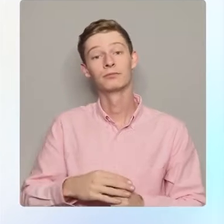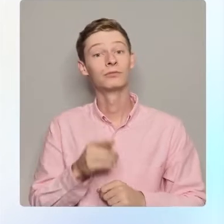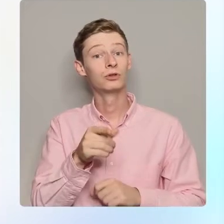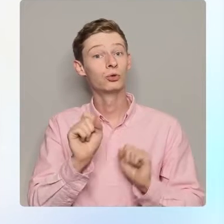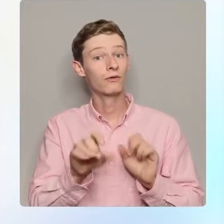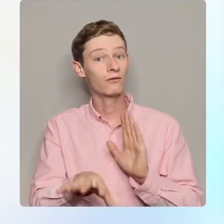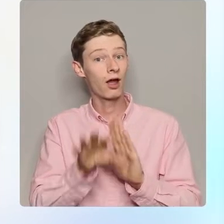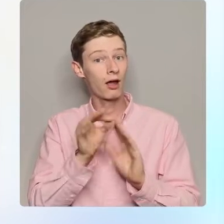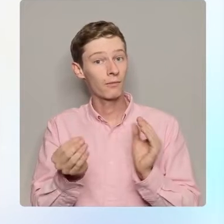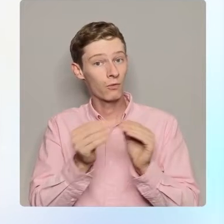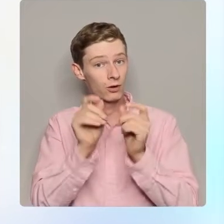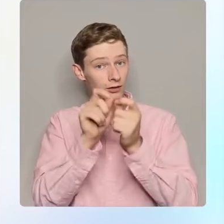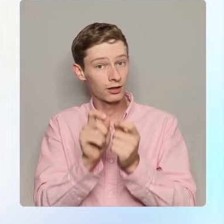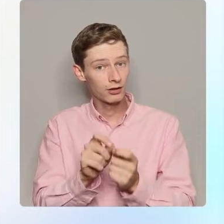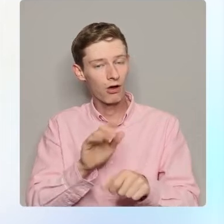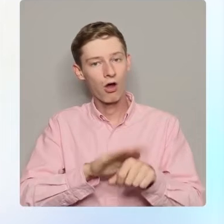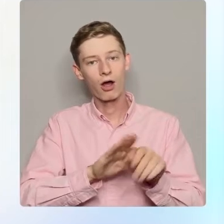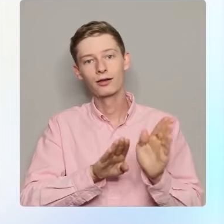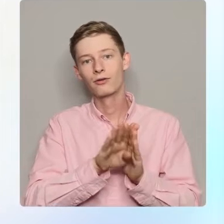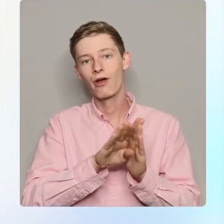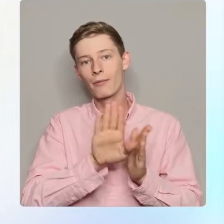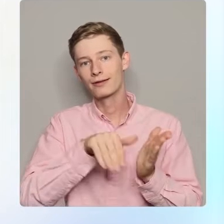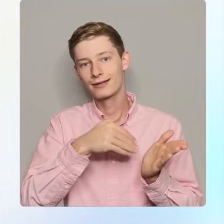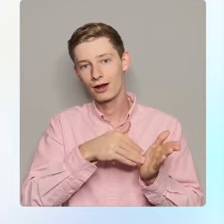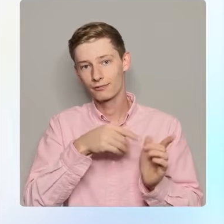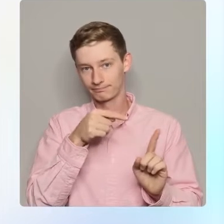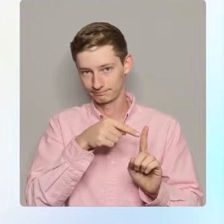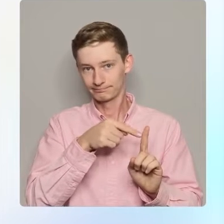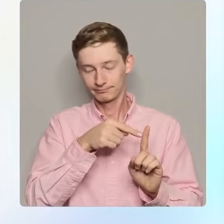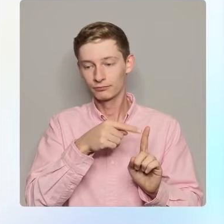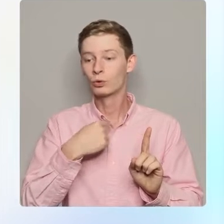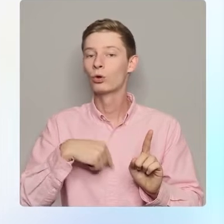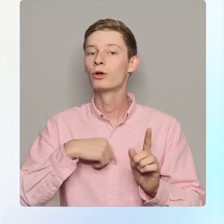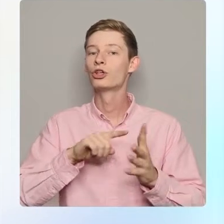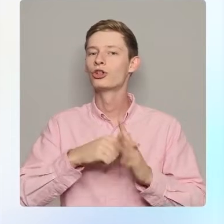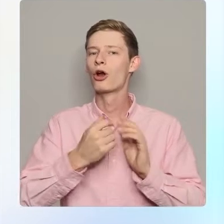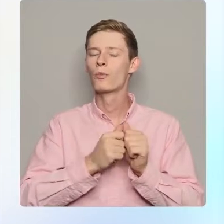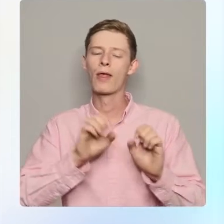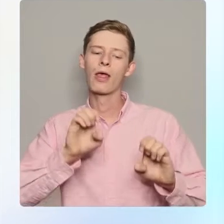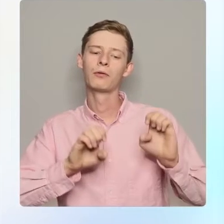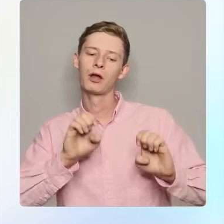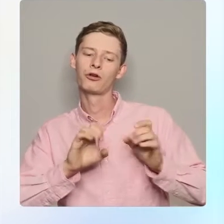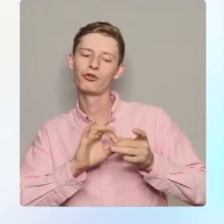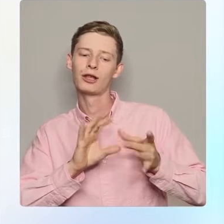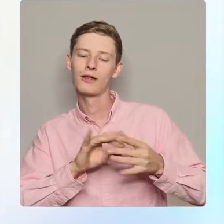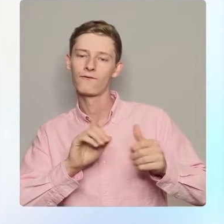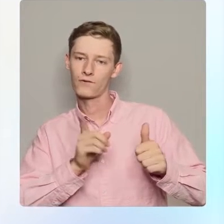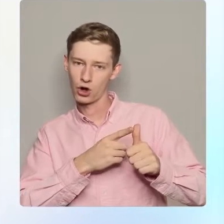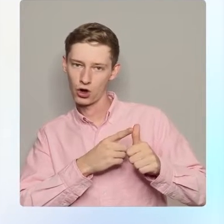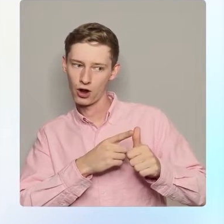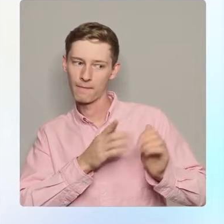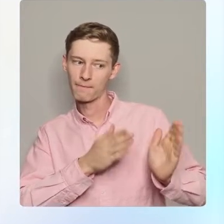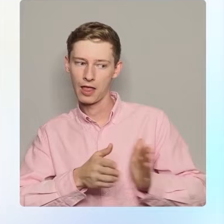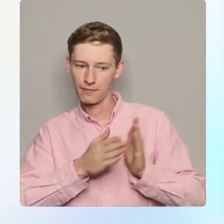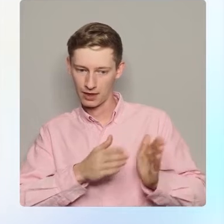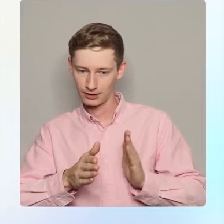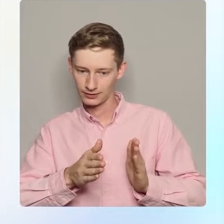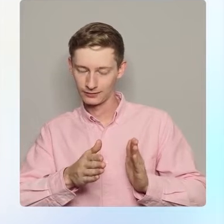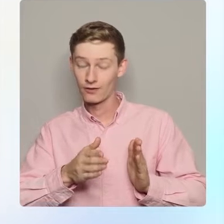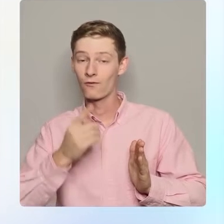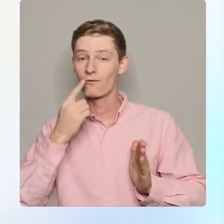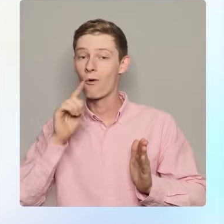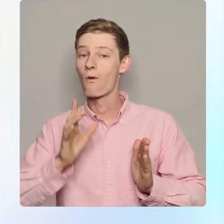Modular by clear encapsulation of different SDKs. More stable updates by remote